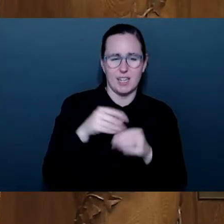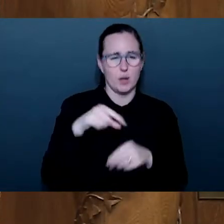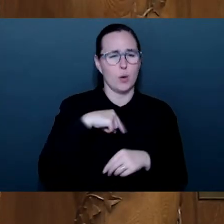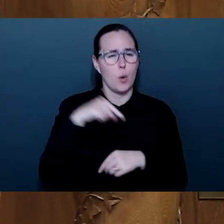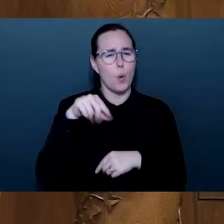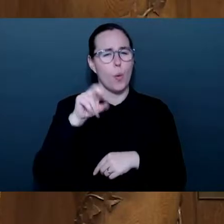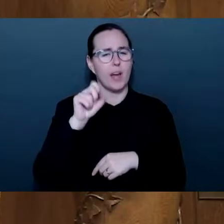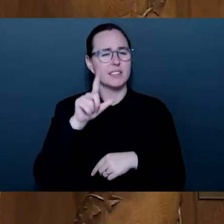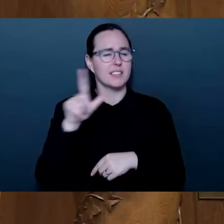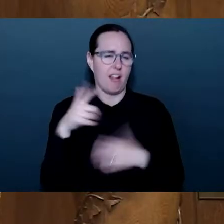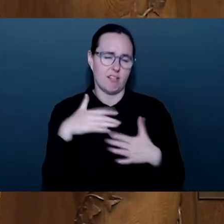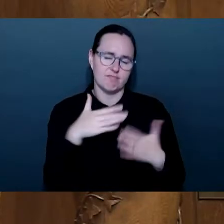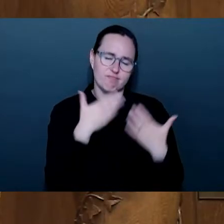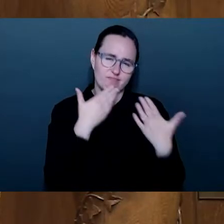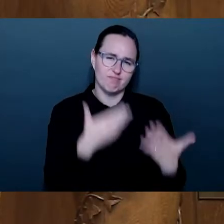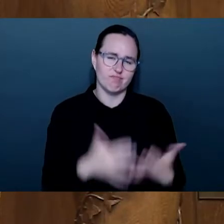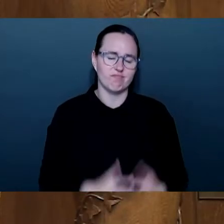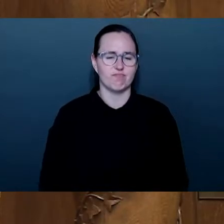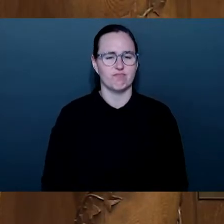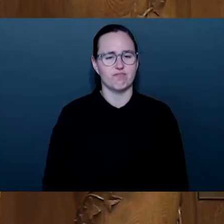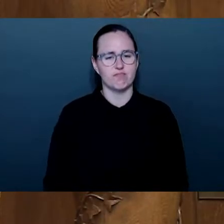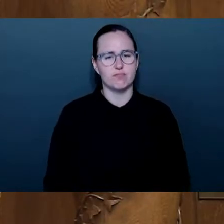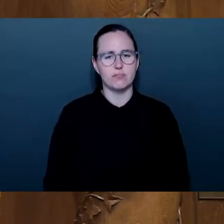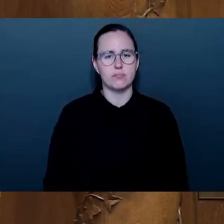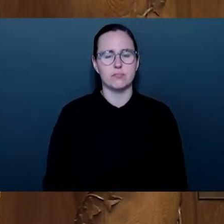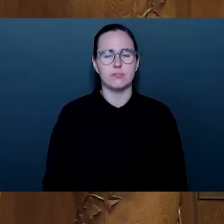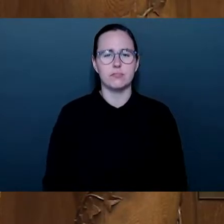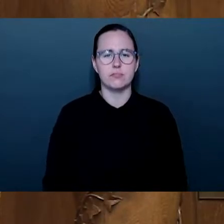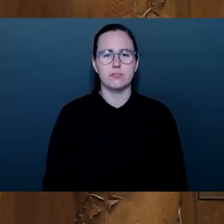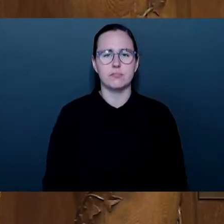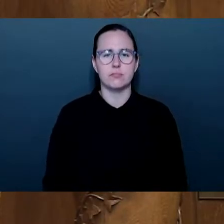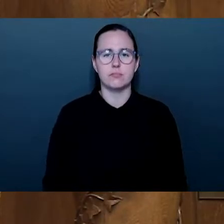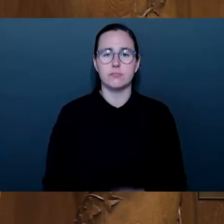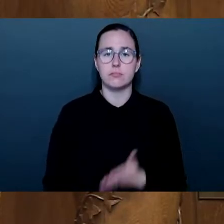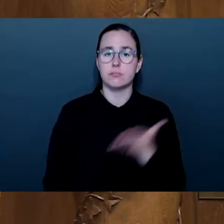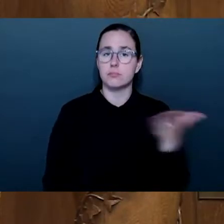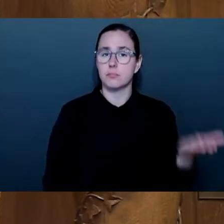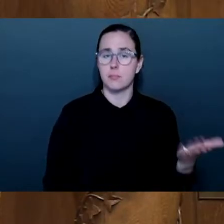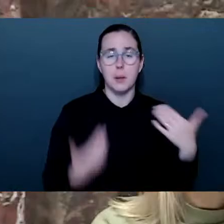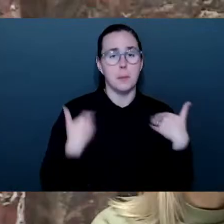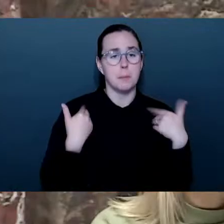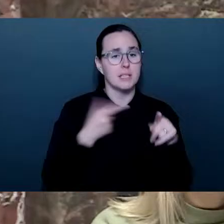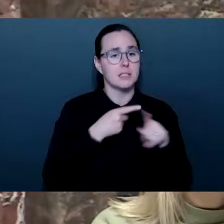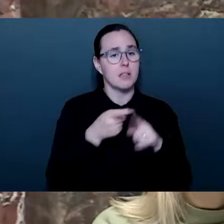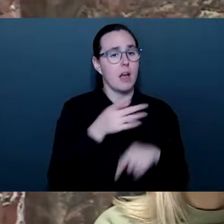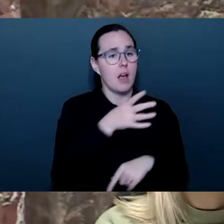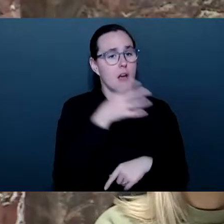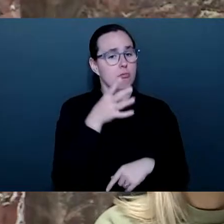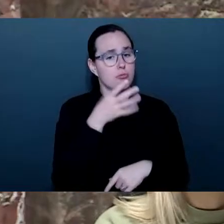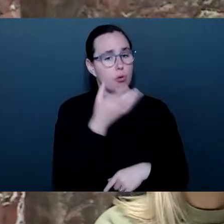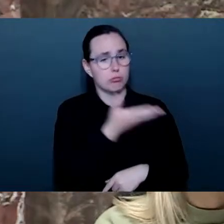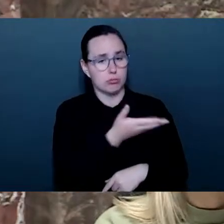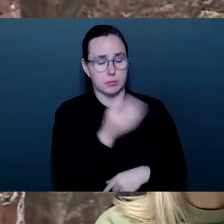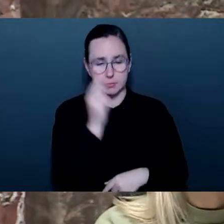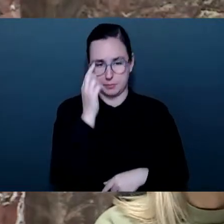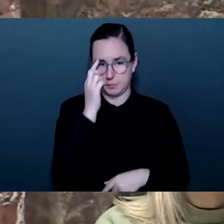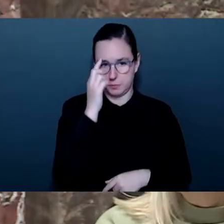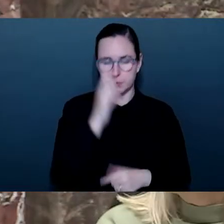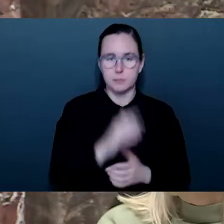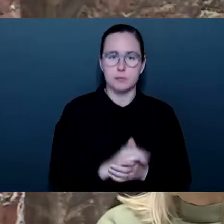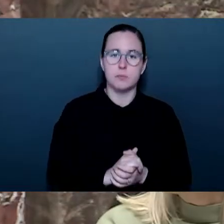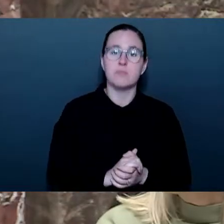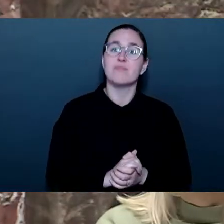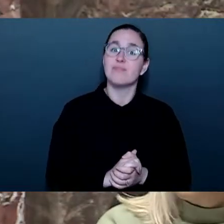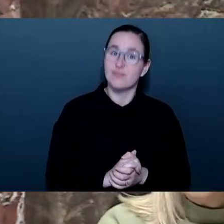Minister of Agriculture. Thank you very much, Mr. Speaker. Today is a really big day here at the BC Legislature.